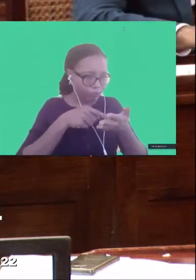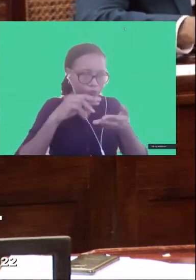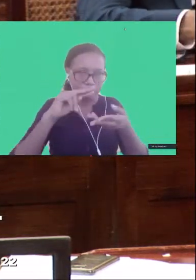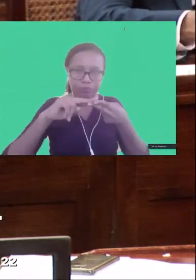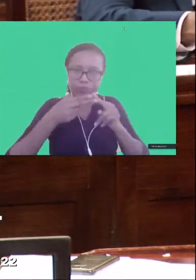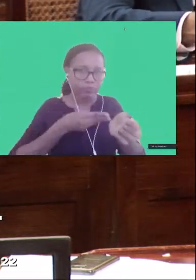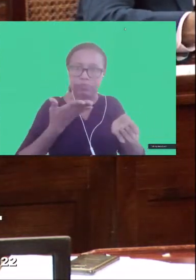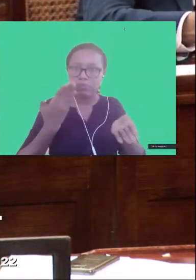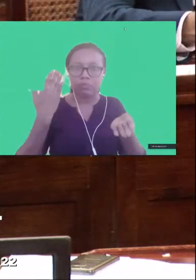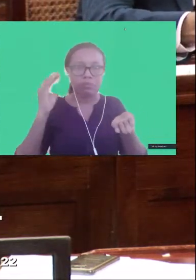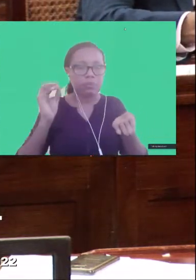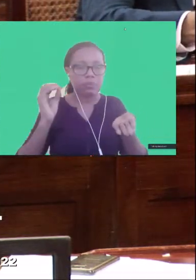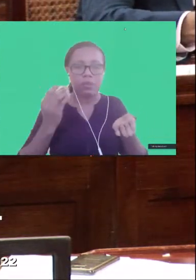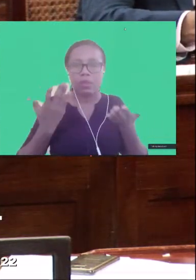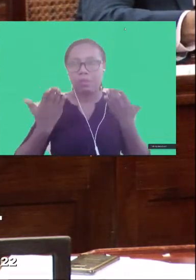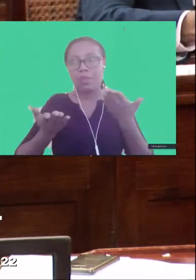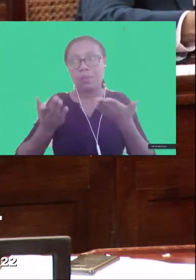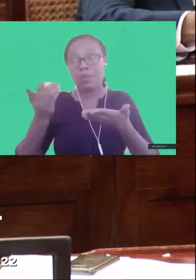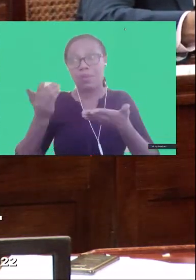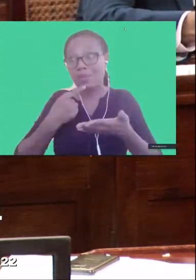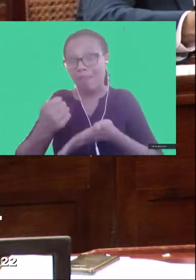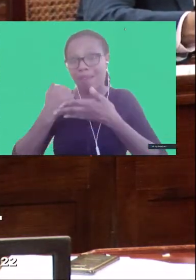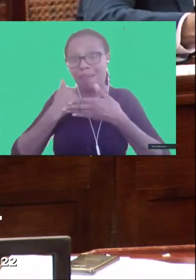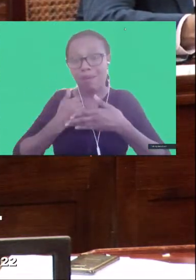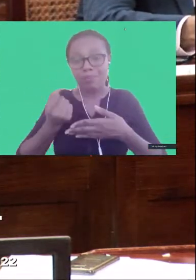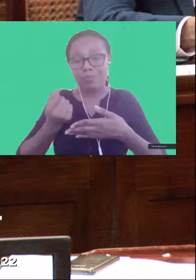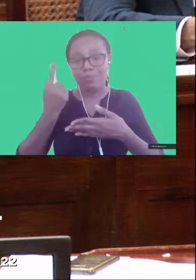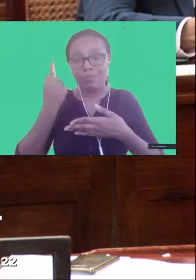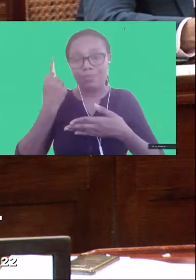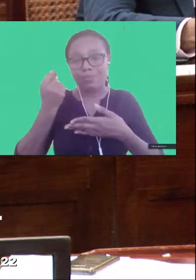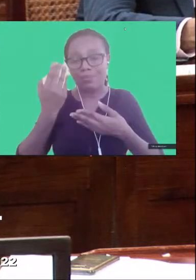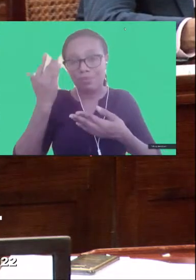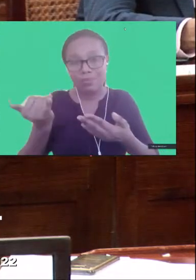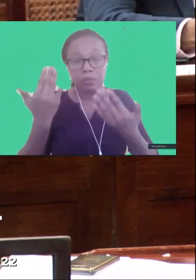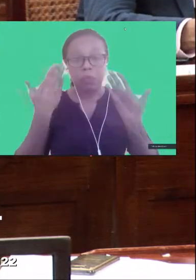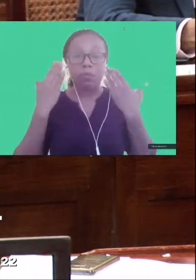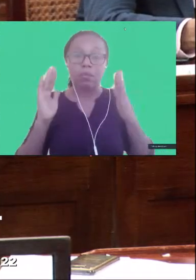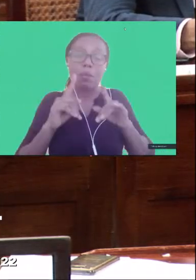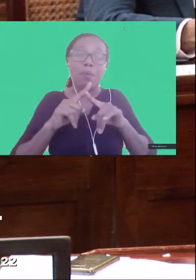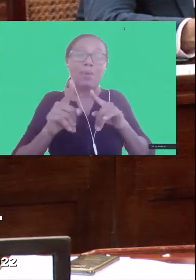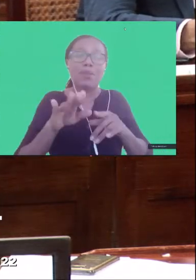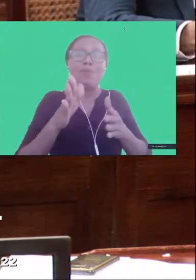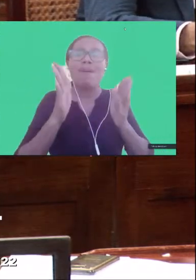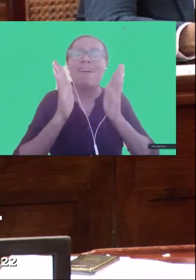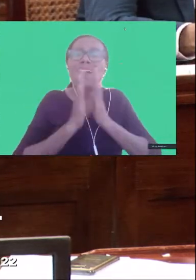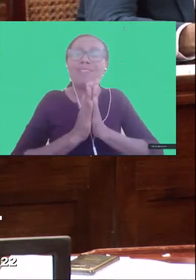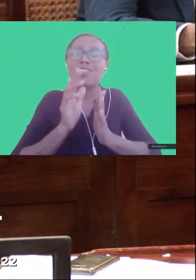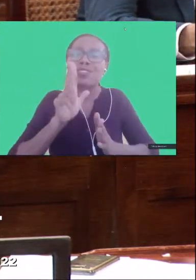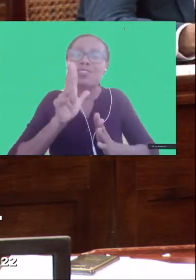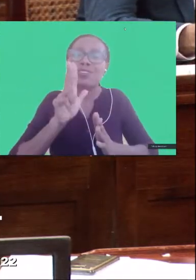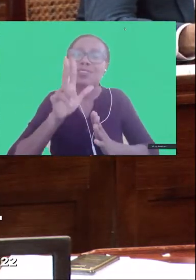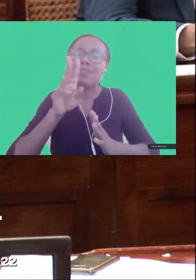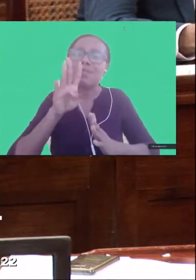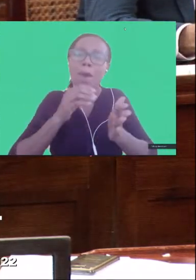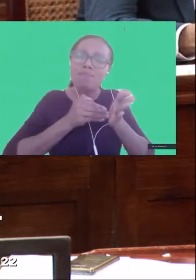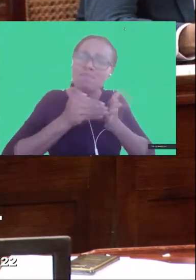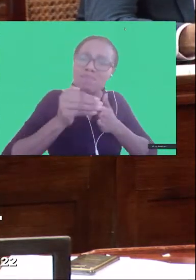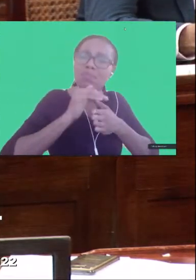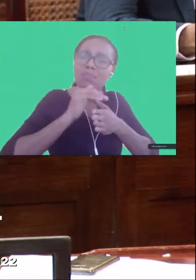But you're asking for $34 million. And to me, a lot